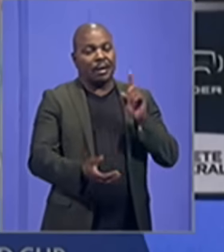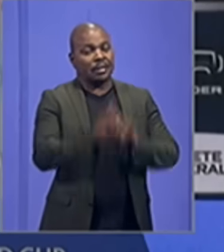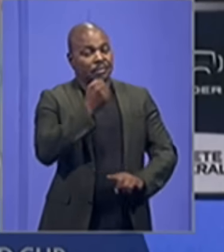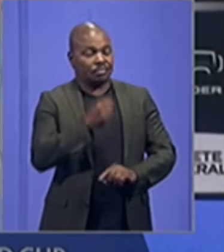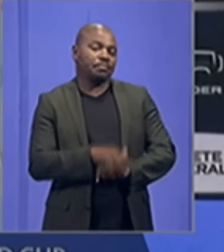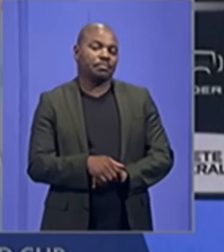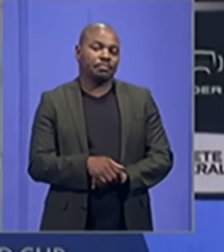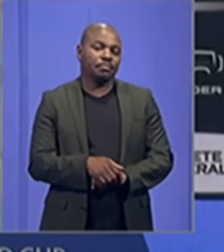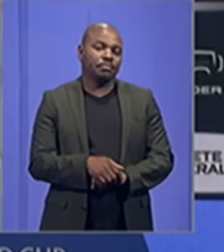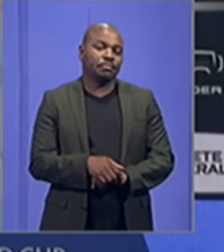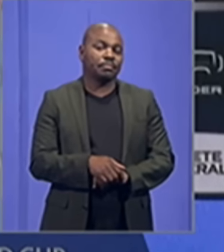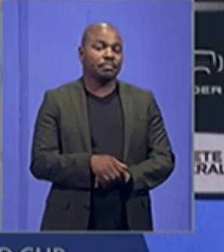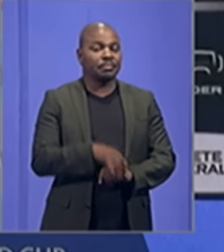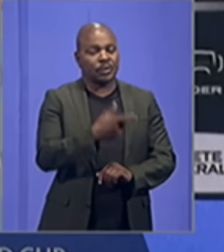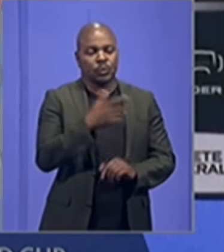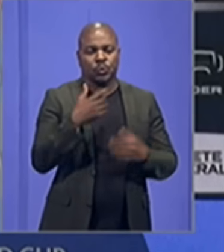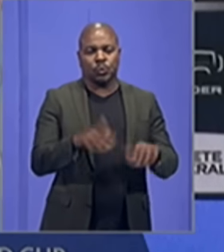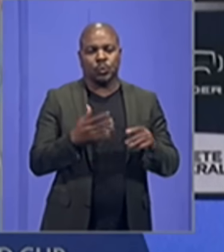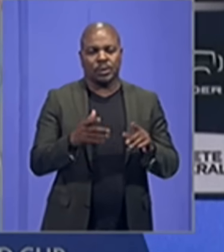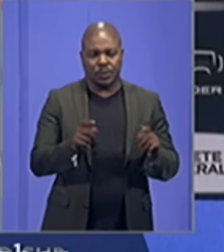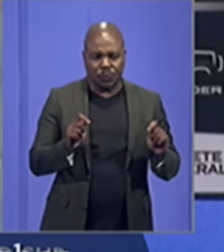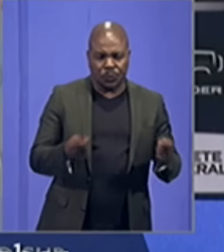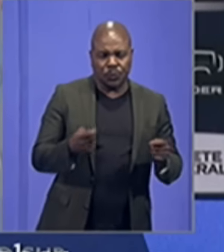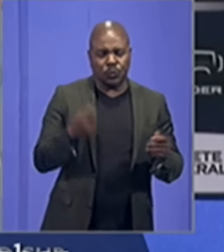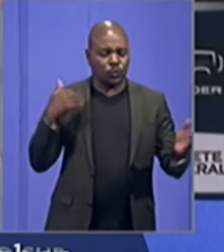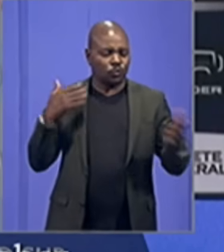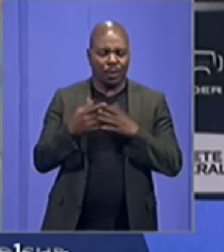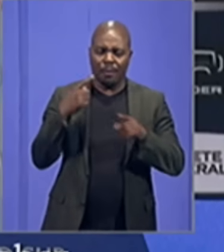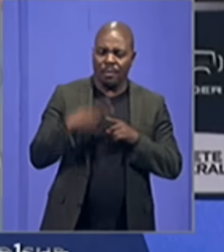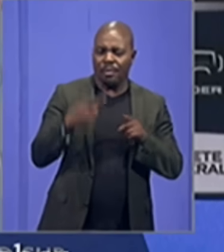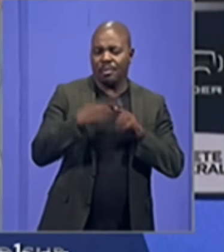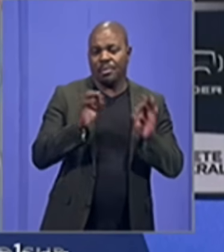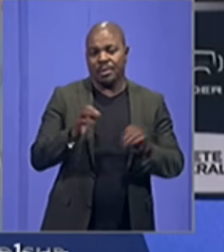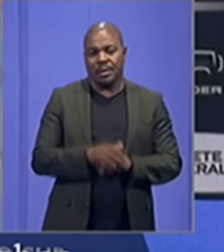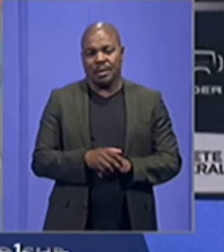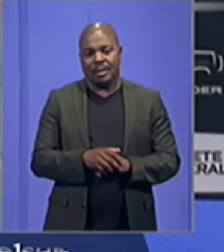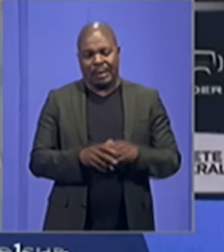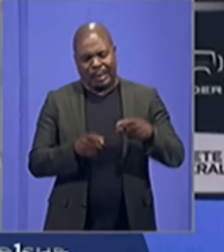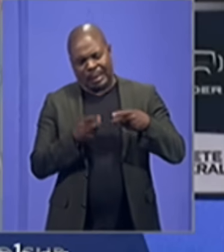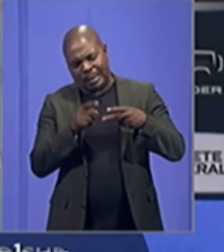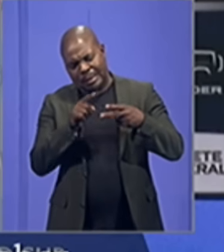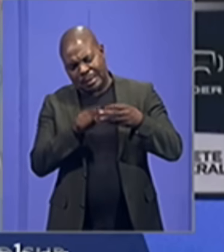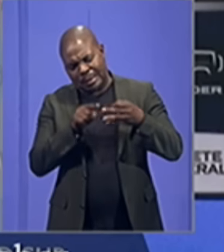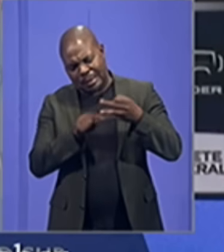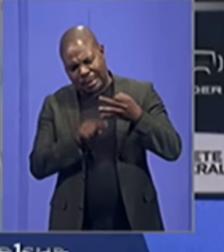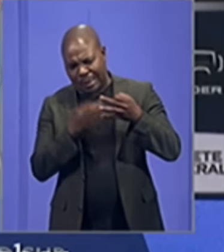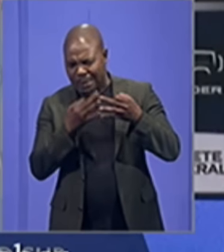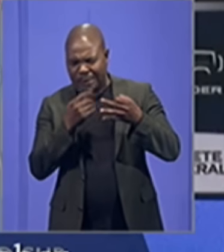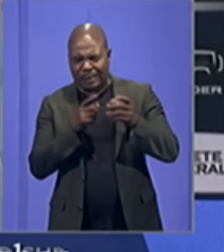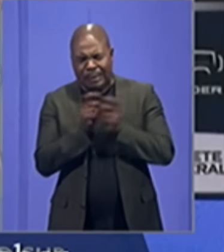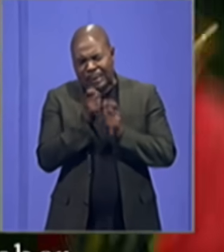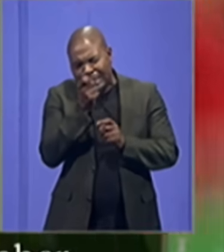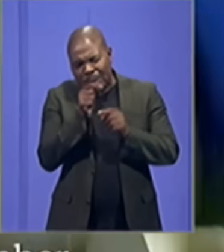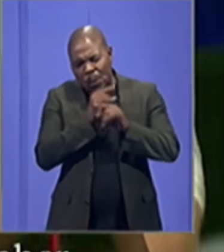They've showed a lot of character and tenacity through this tournament. That's three close games that they've come out the right side, so they're doing